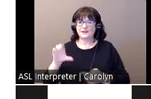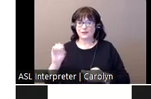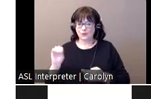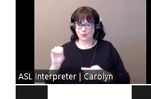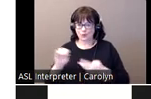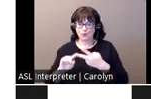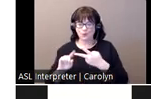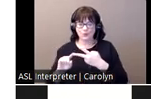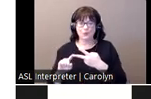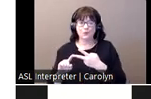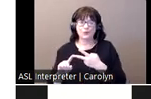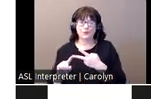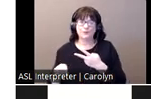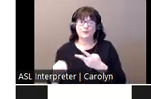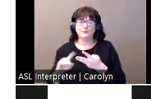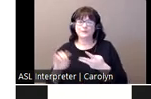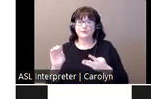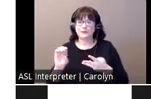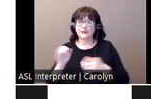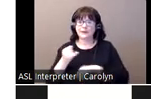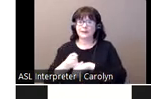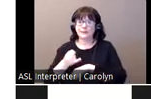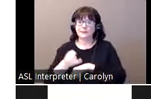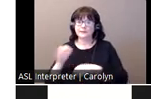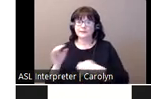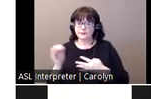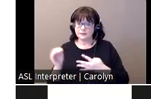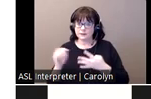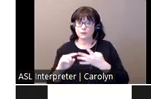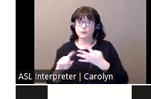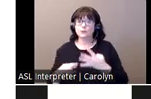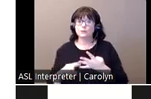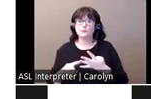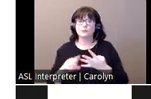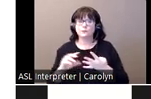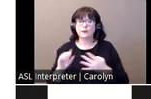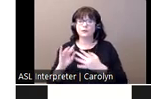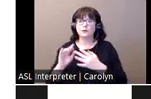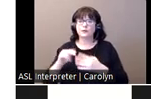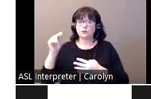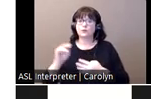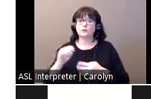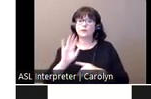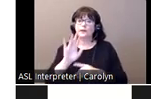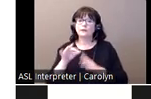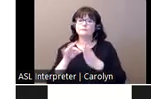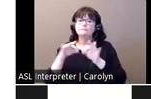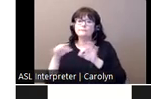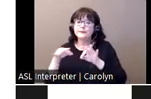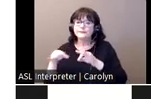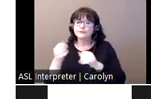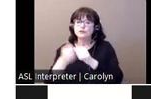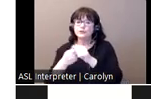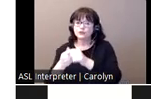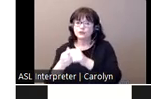on the acronym, from eCampus Ontario, and also from our friends at Contact North. So as we